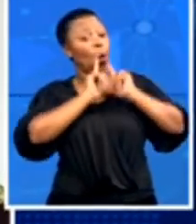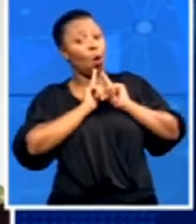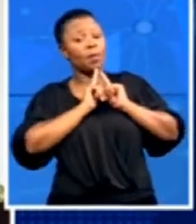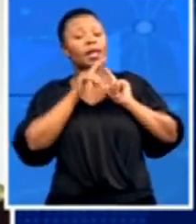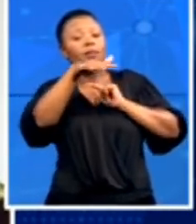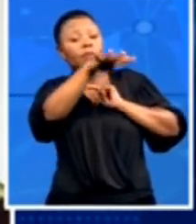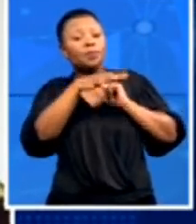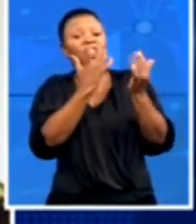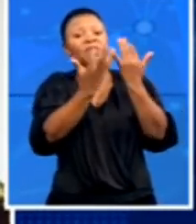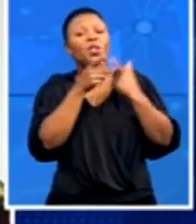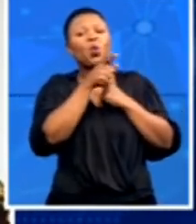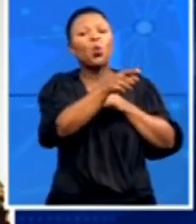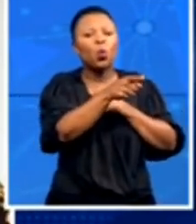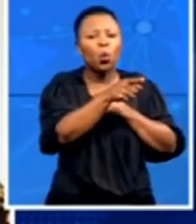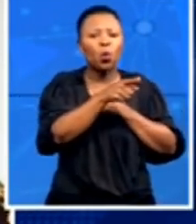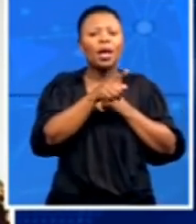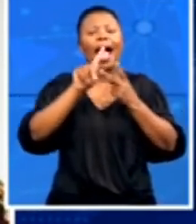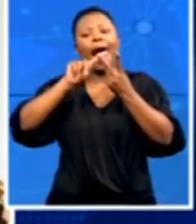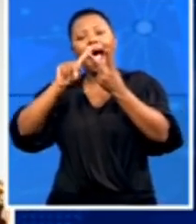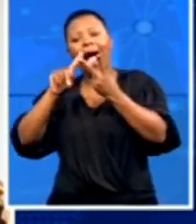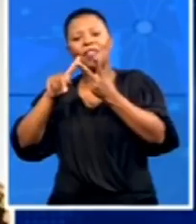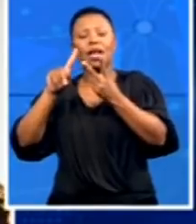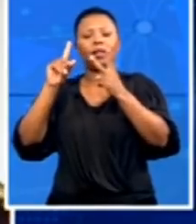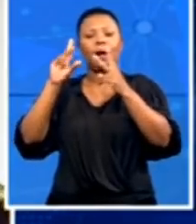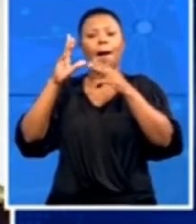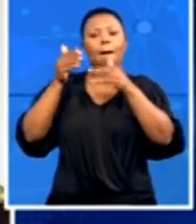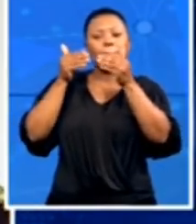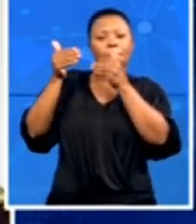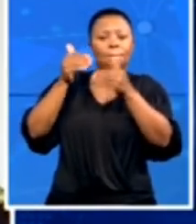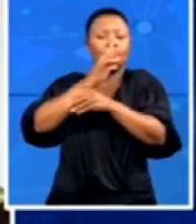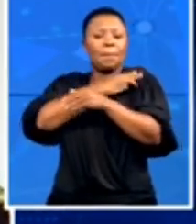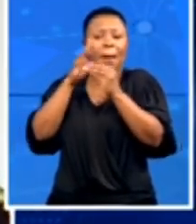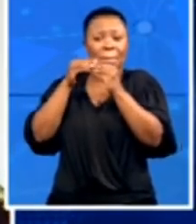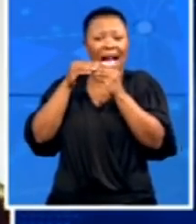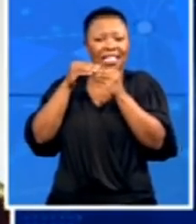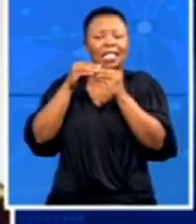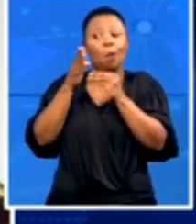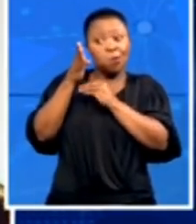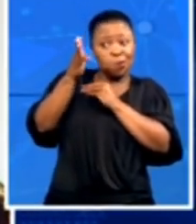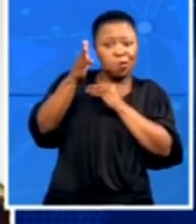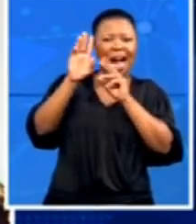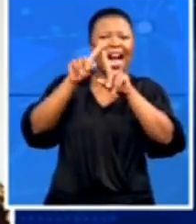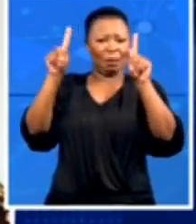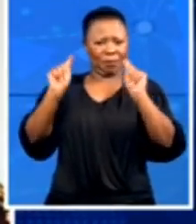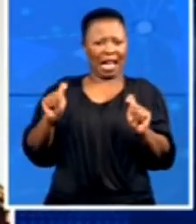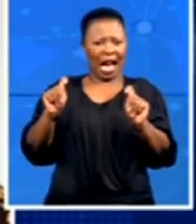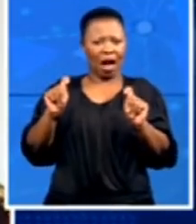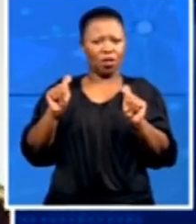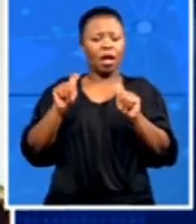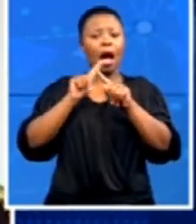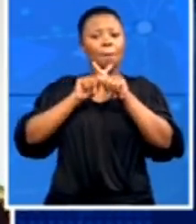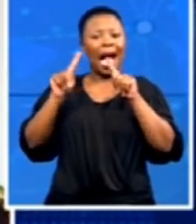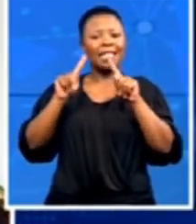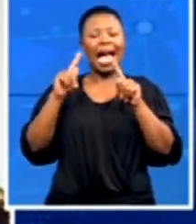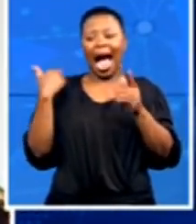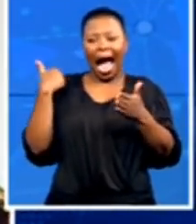Some members of management of Parliament are on the ground until such time we get to Cape Town